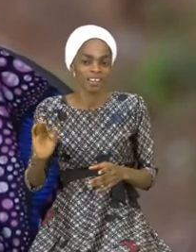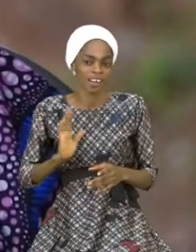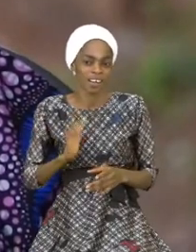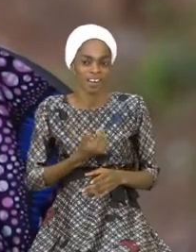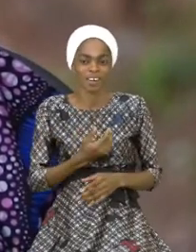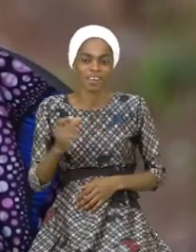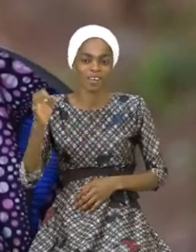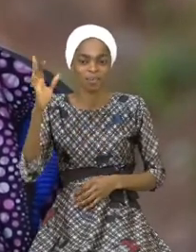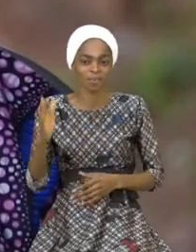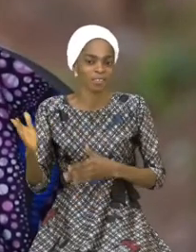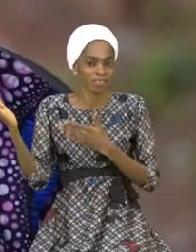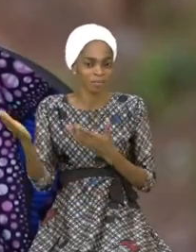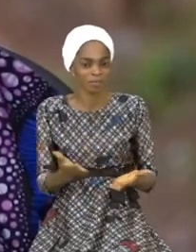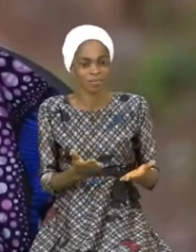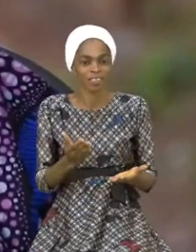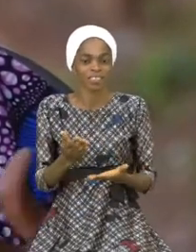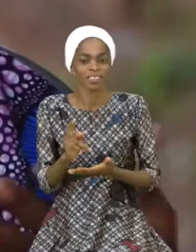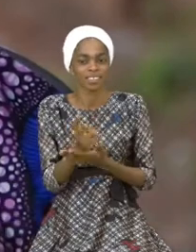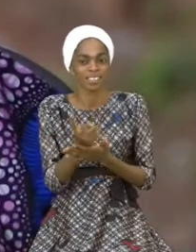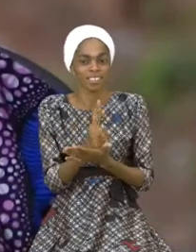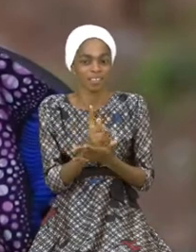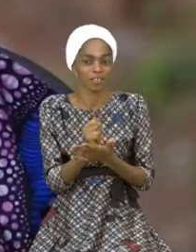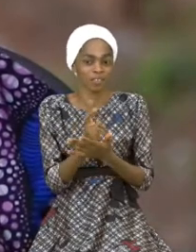satellite to my house, so I